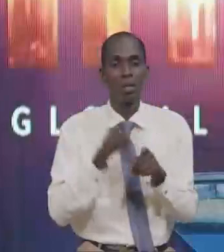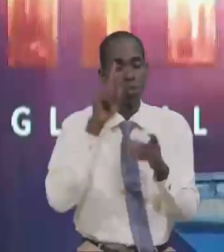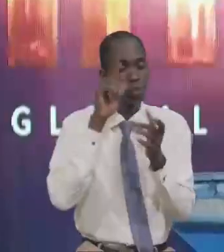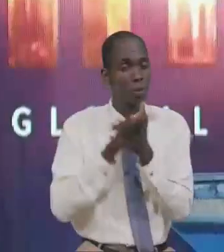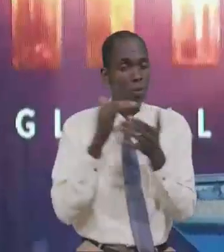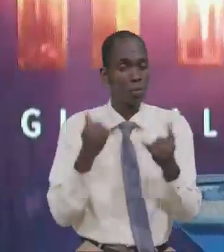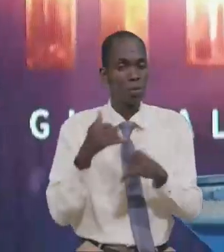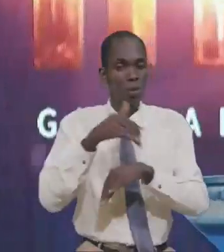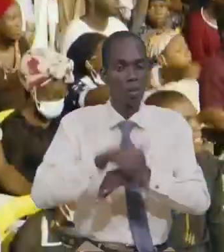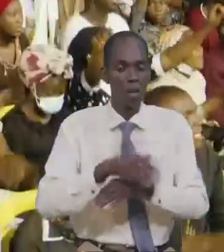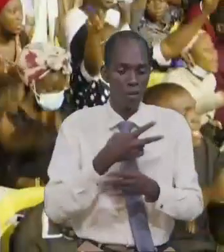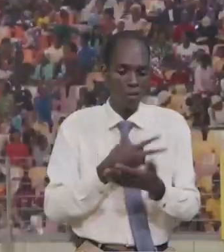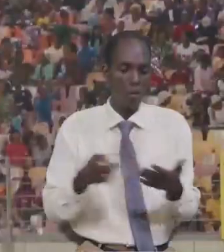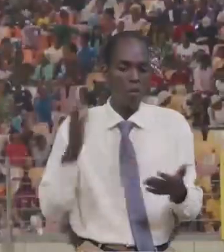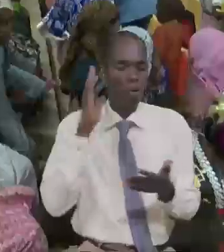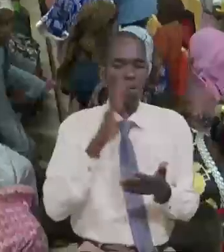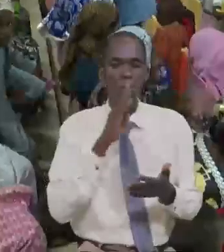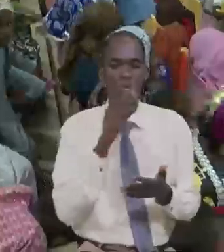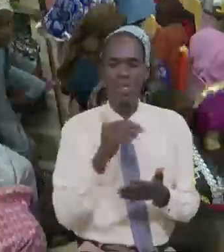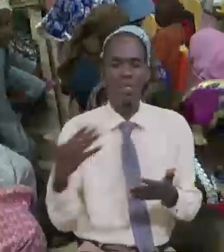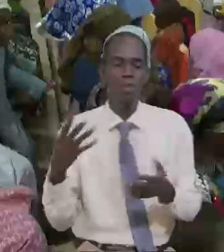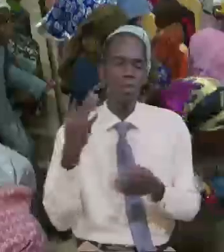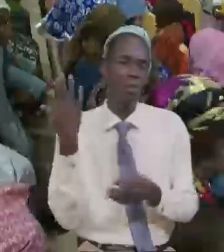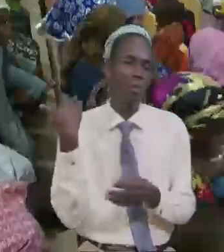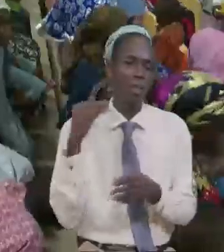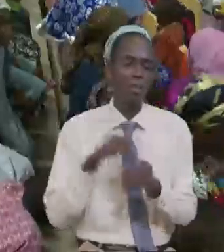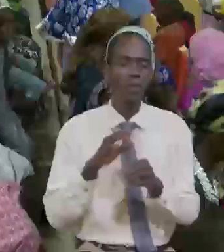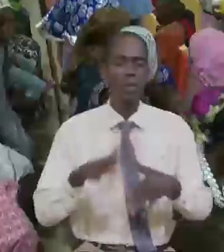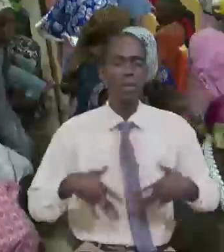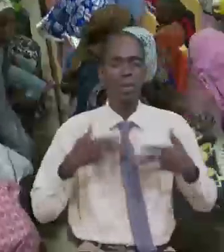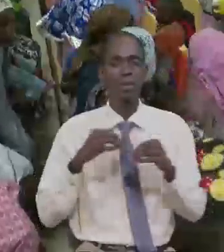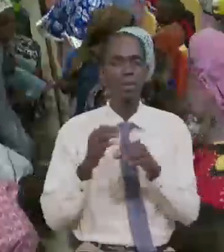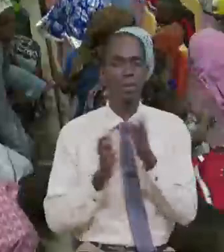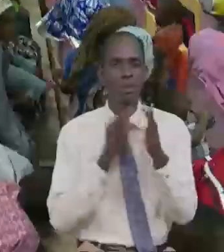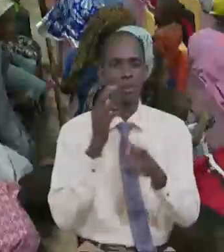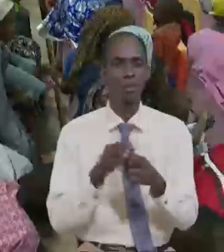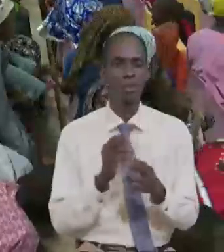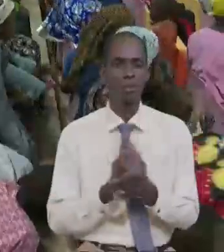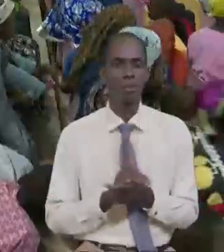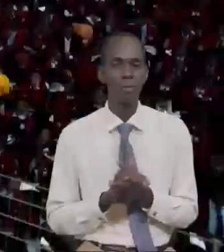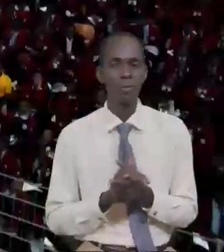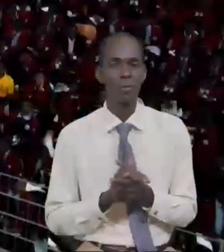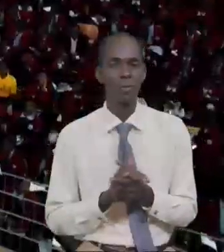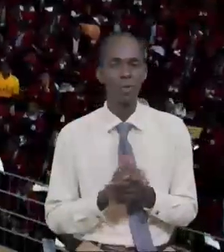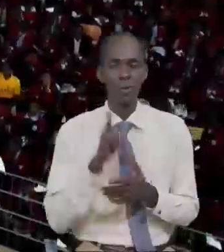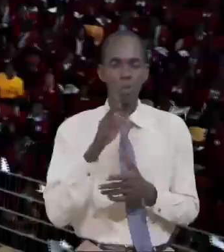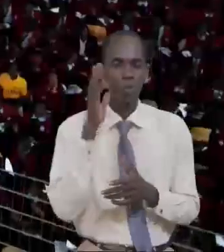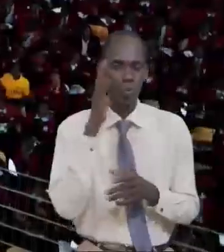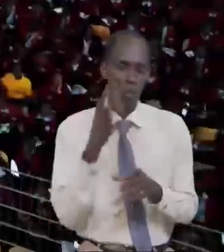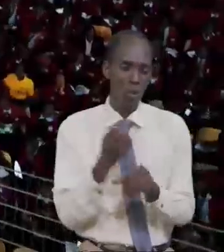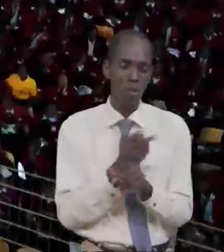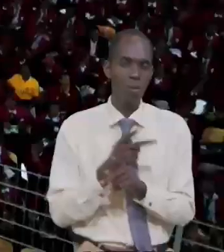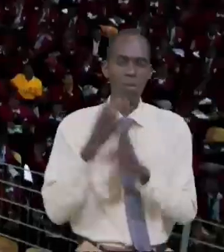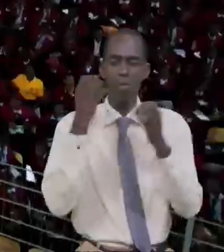You'll take care of many families. You'll take care of your enemies. And the people that